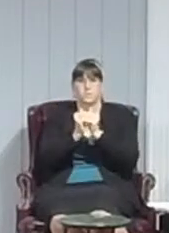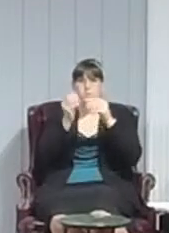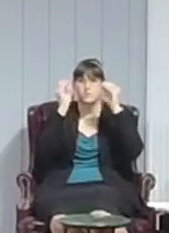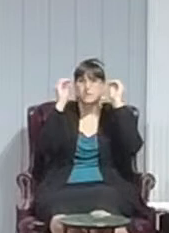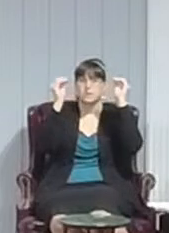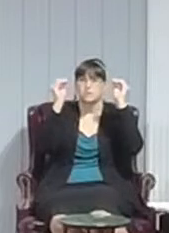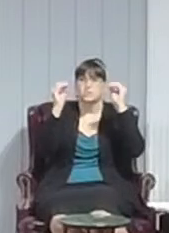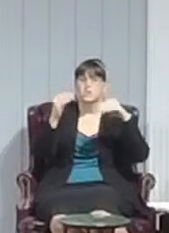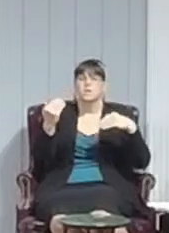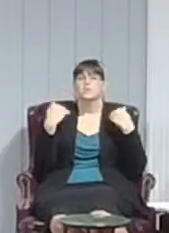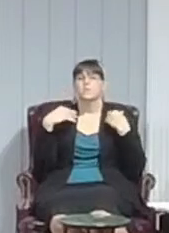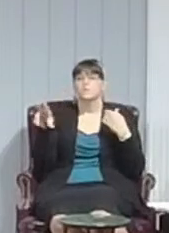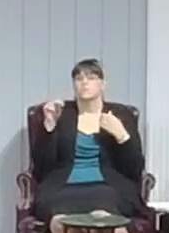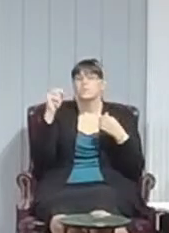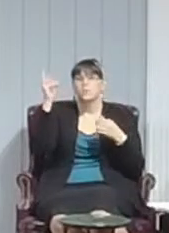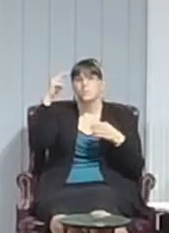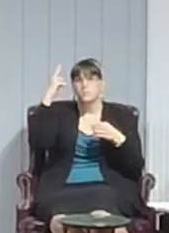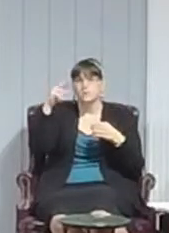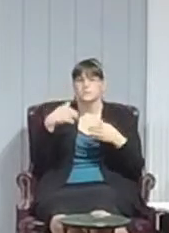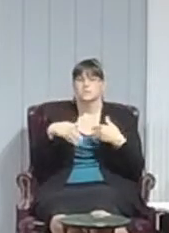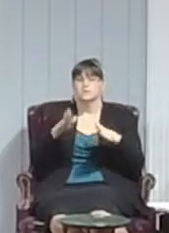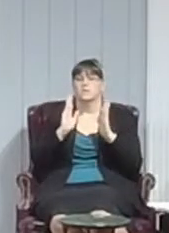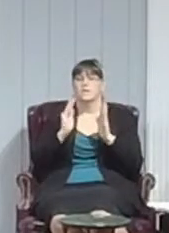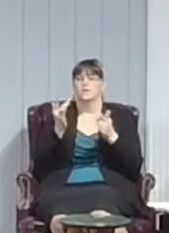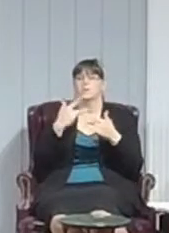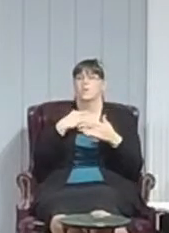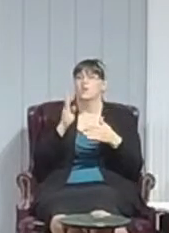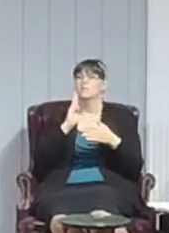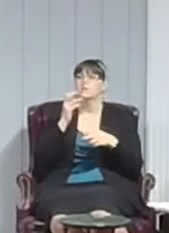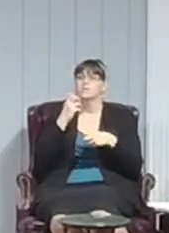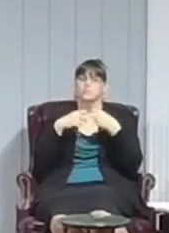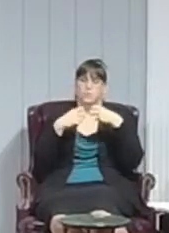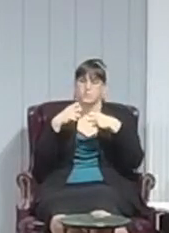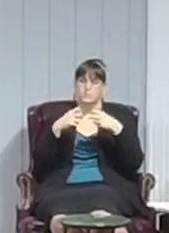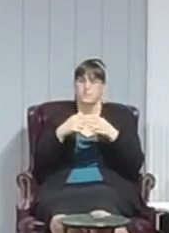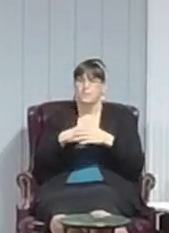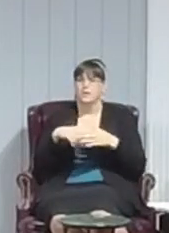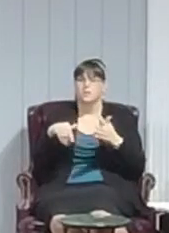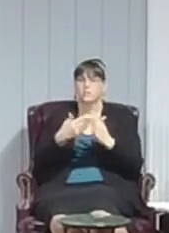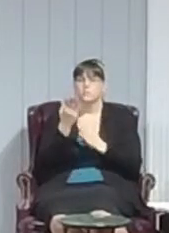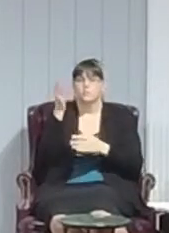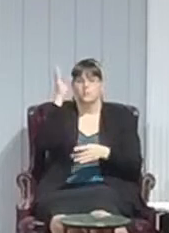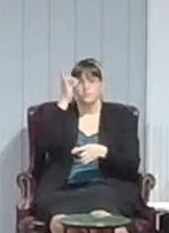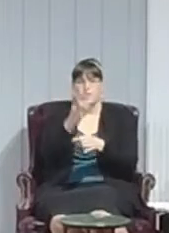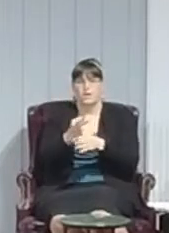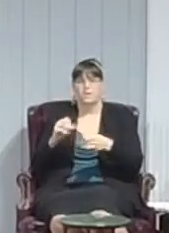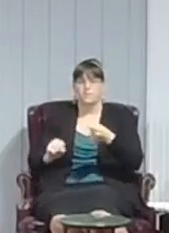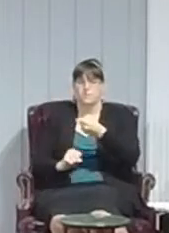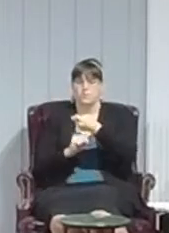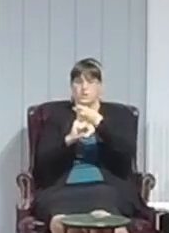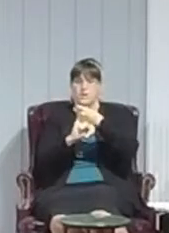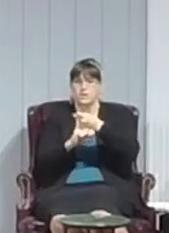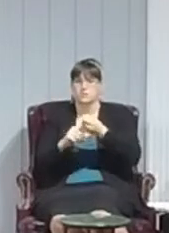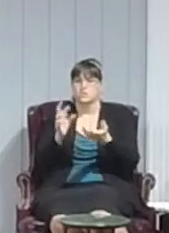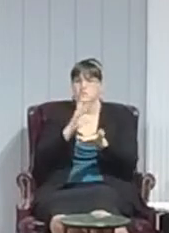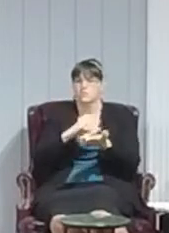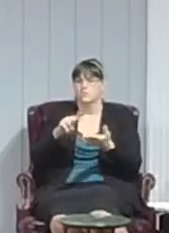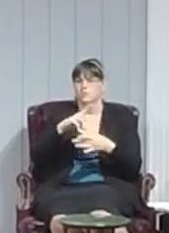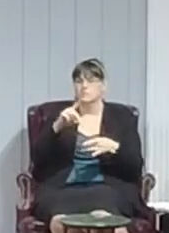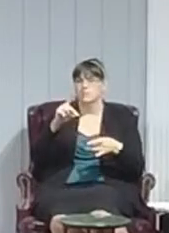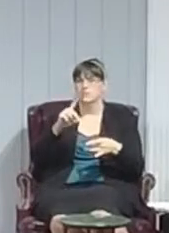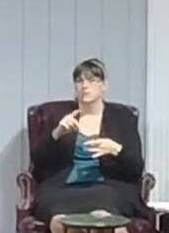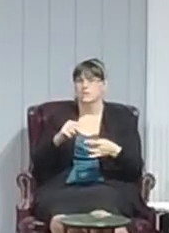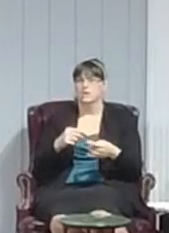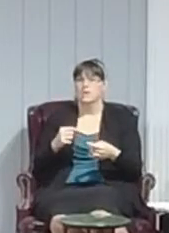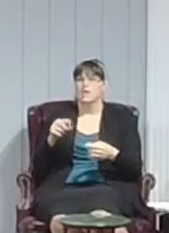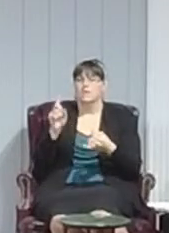You have no reason to let your heart be troubled through faith and through fortification in the Holy Spirit of God. And then finally, we don't need to let our heart be troubled.